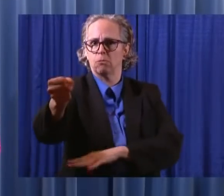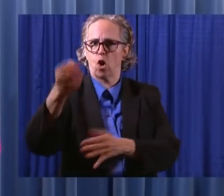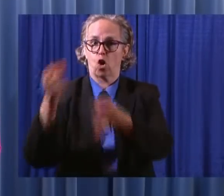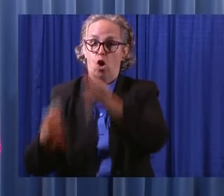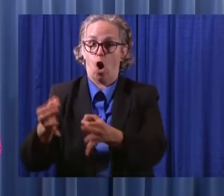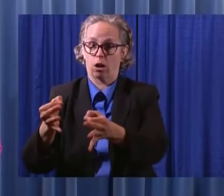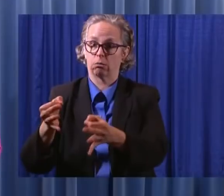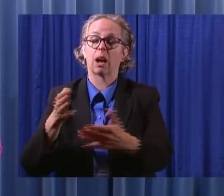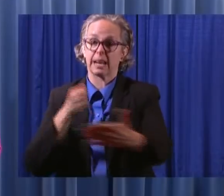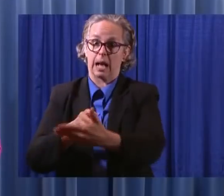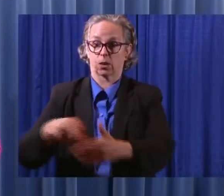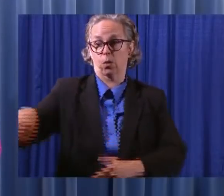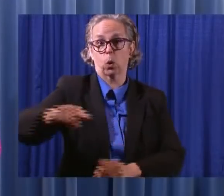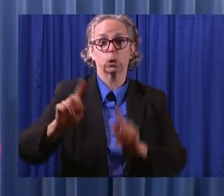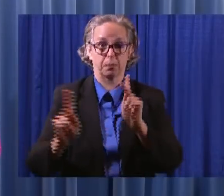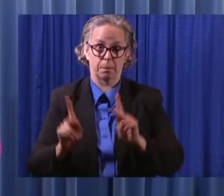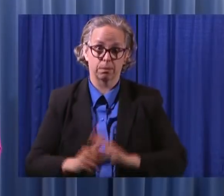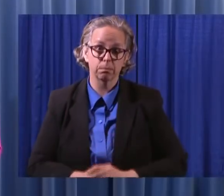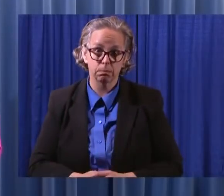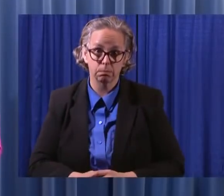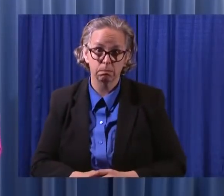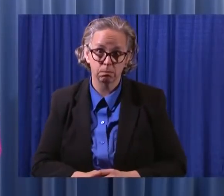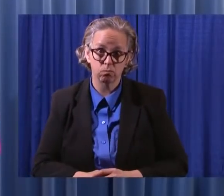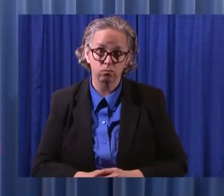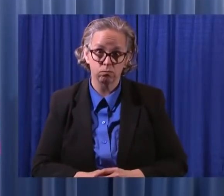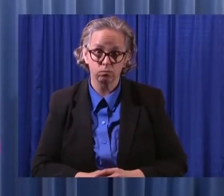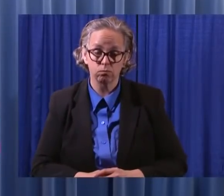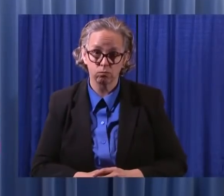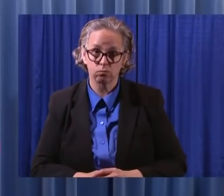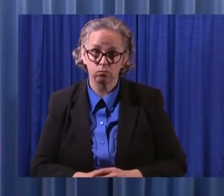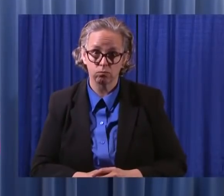case that we have.